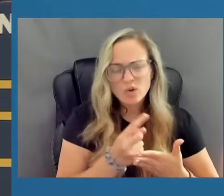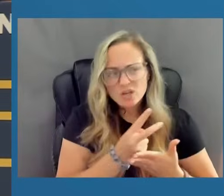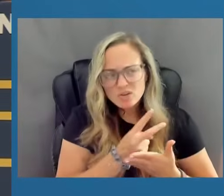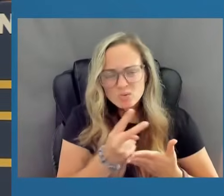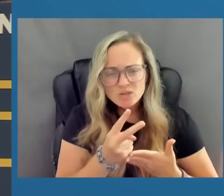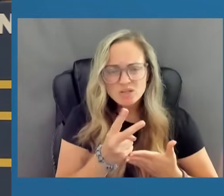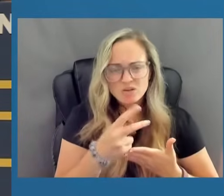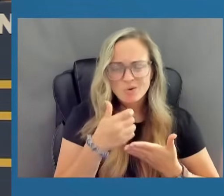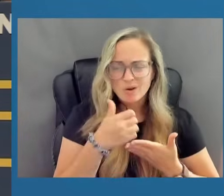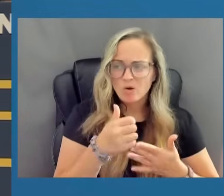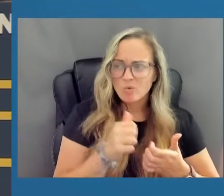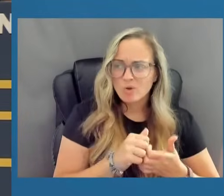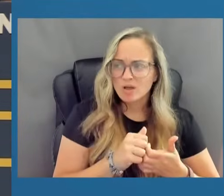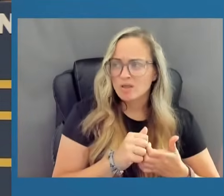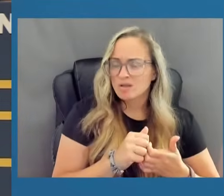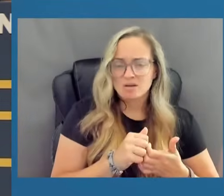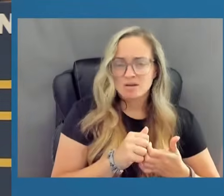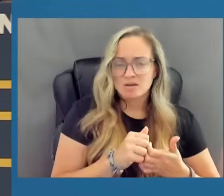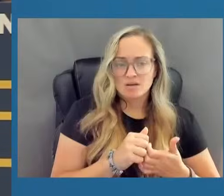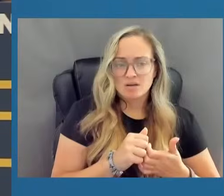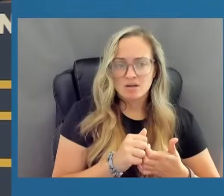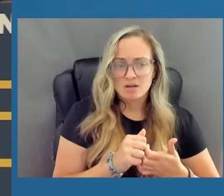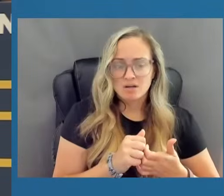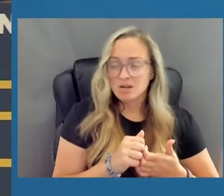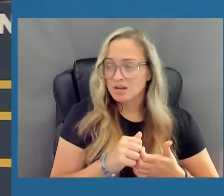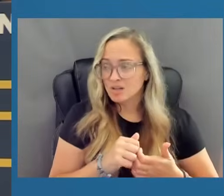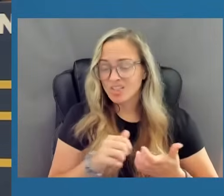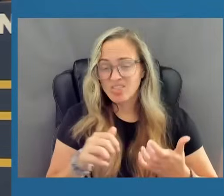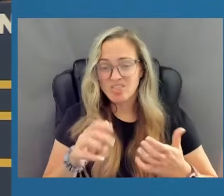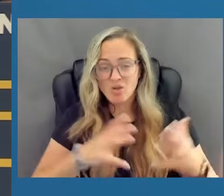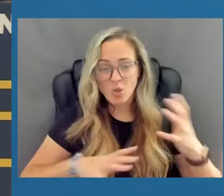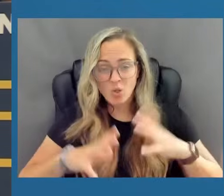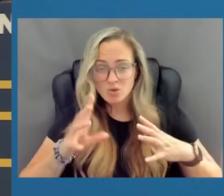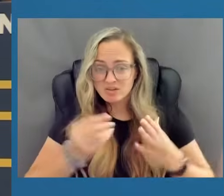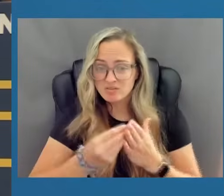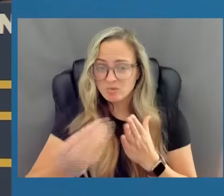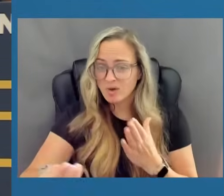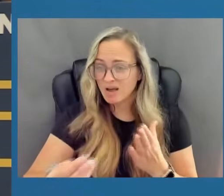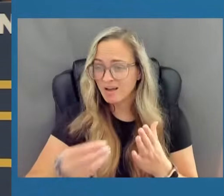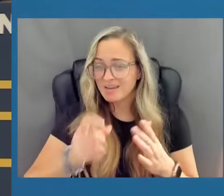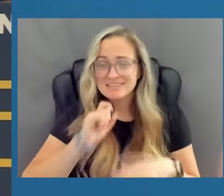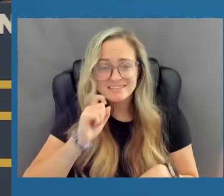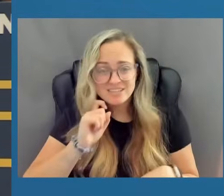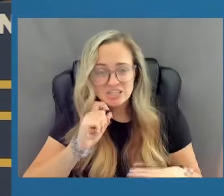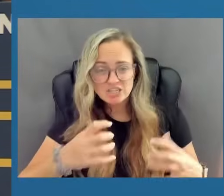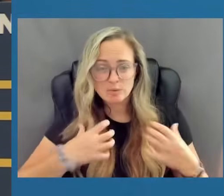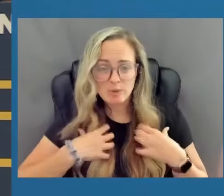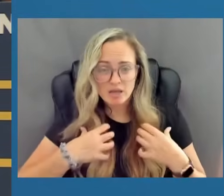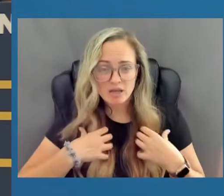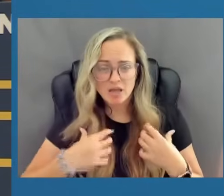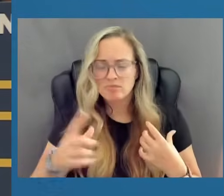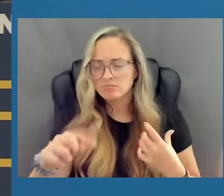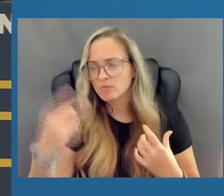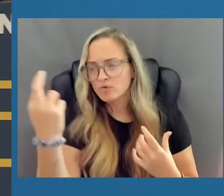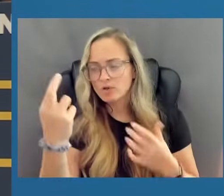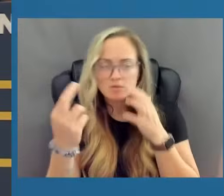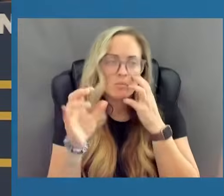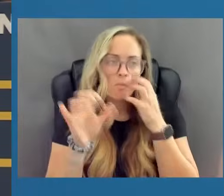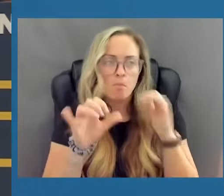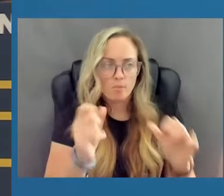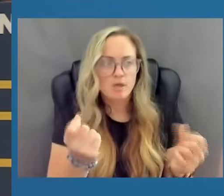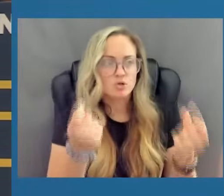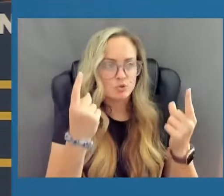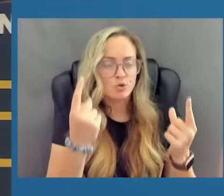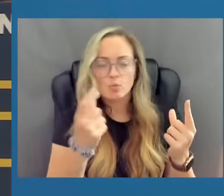the basket of clothes they have to buy, the sneakers, the backpack. People realized that we understood that we're not just talking about